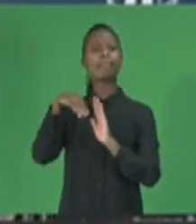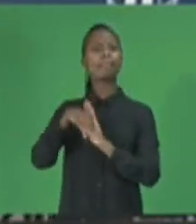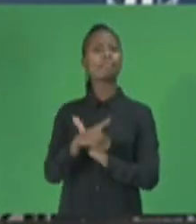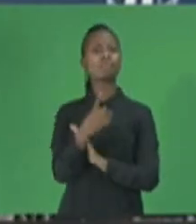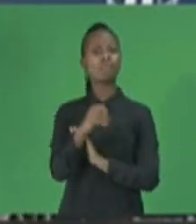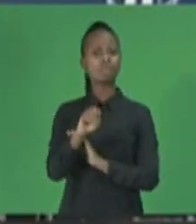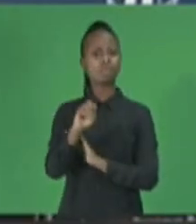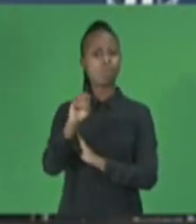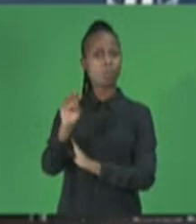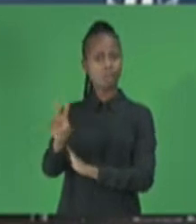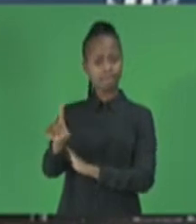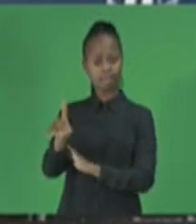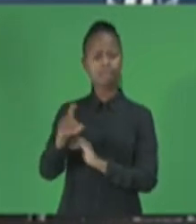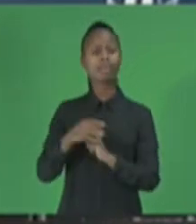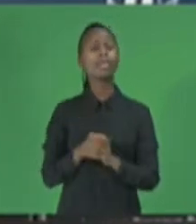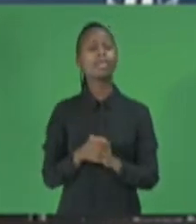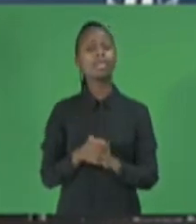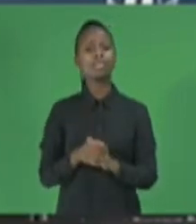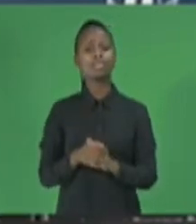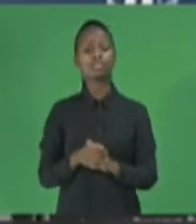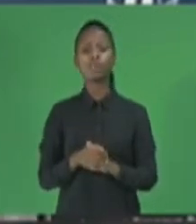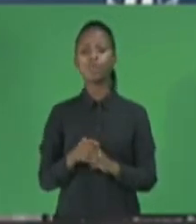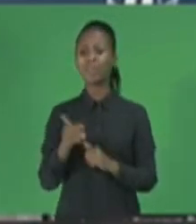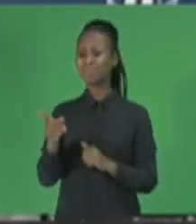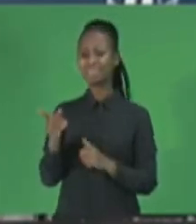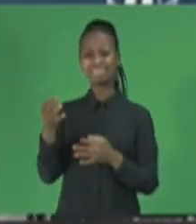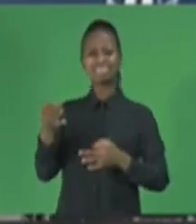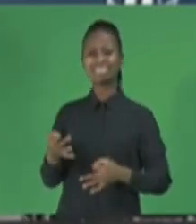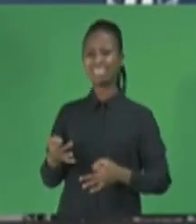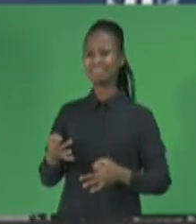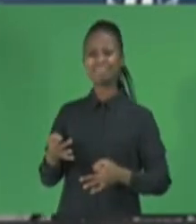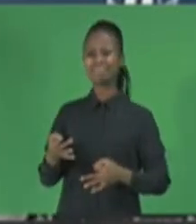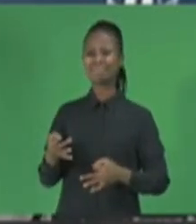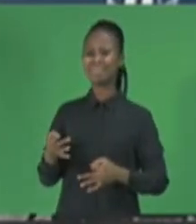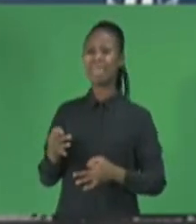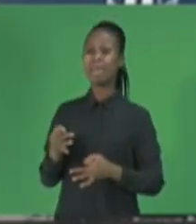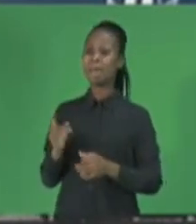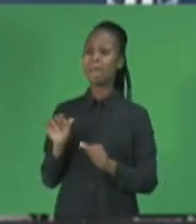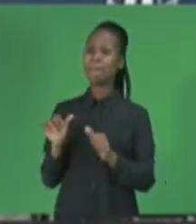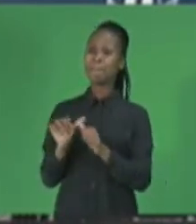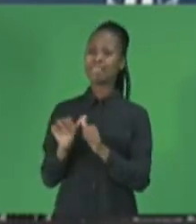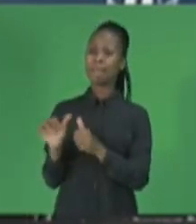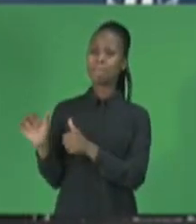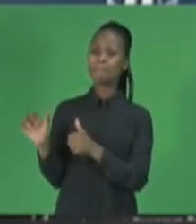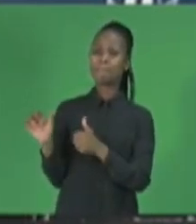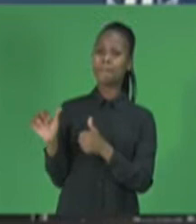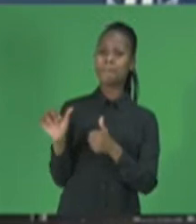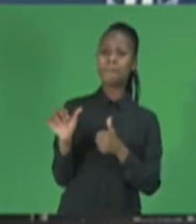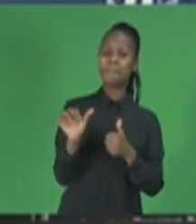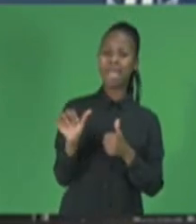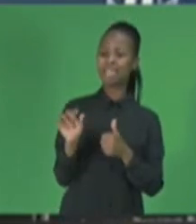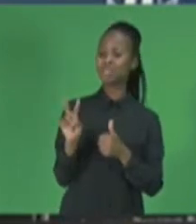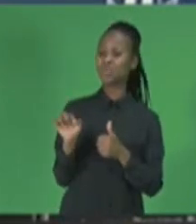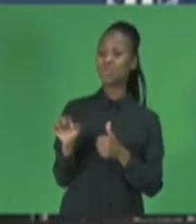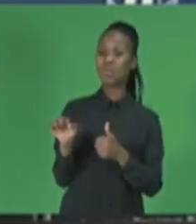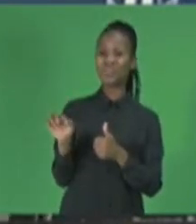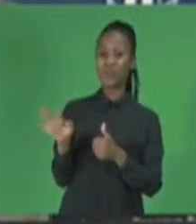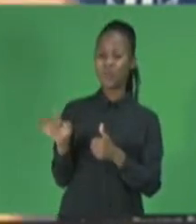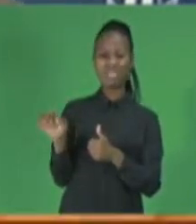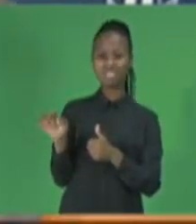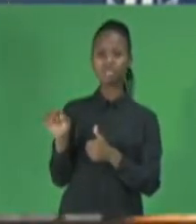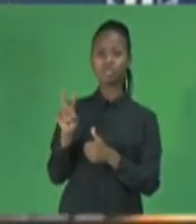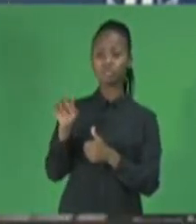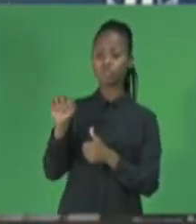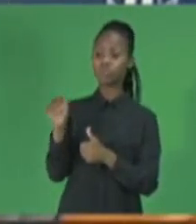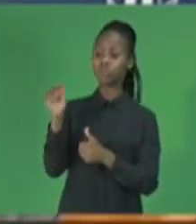to reinstate the 3 to 6% inflation target, and that at an appropriate time,